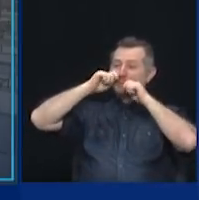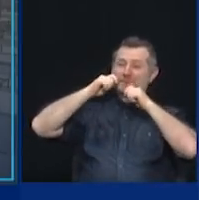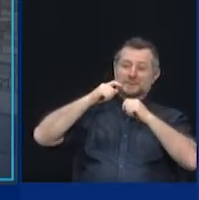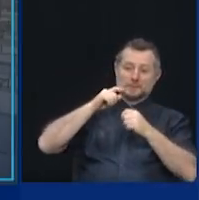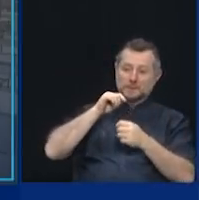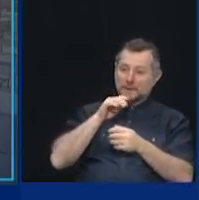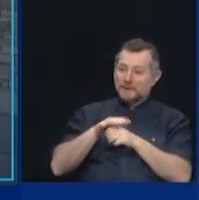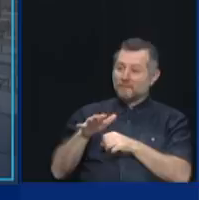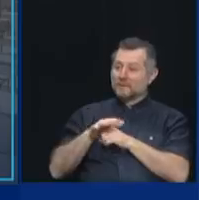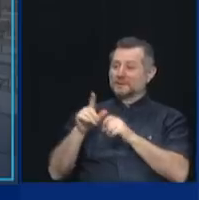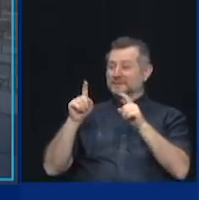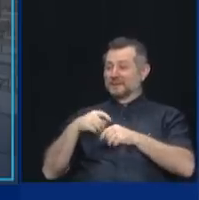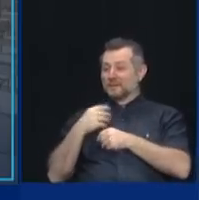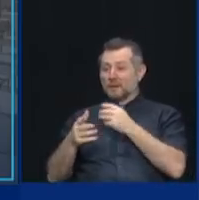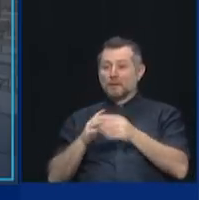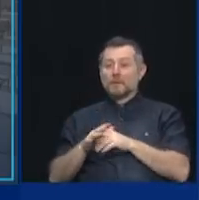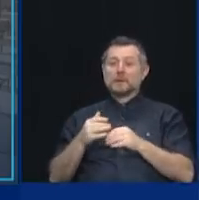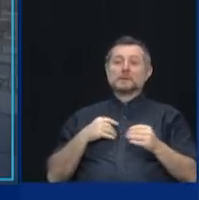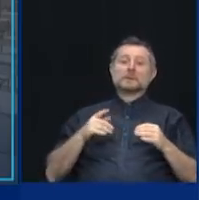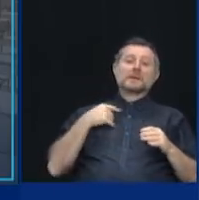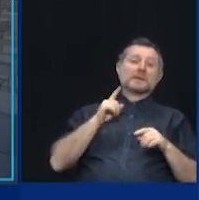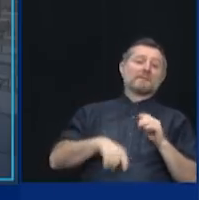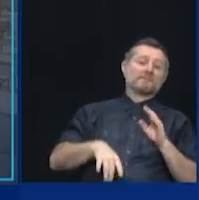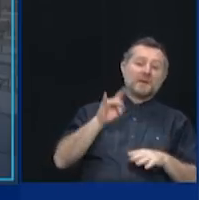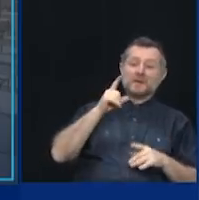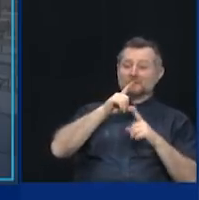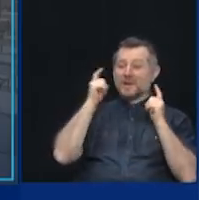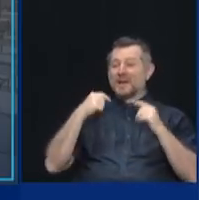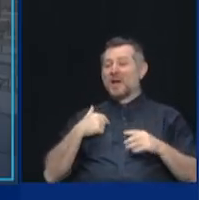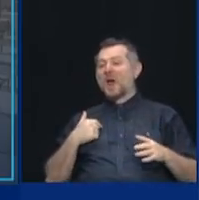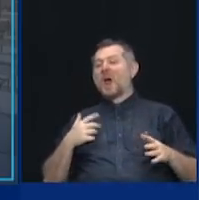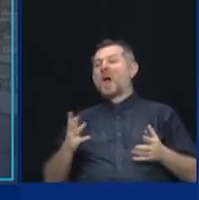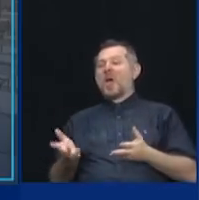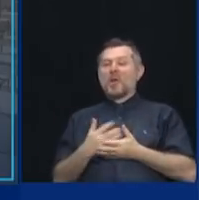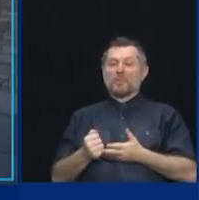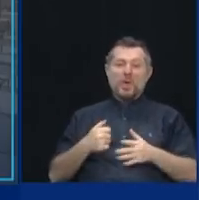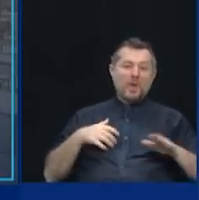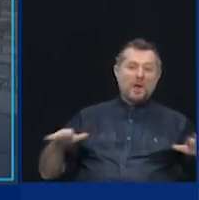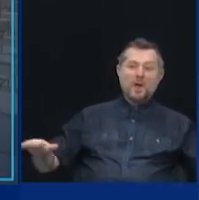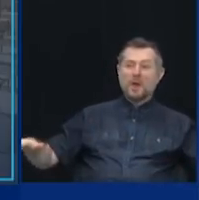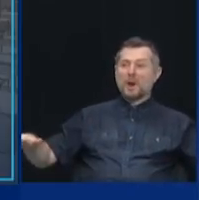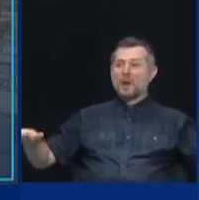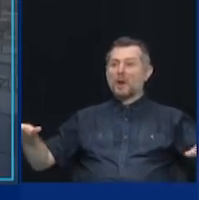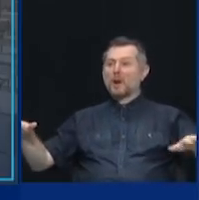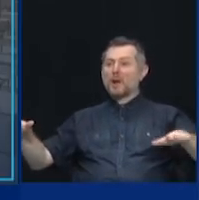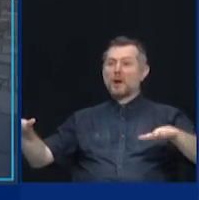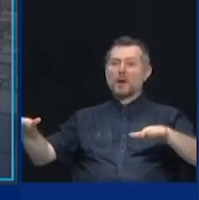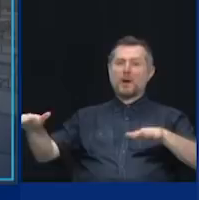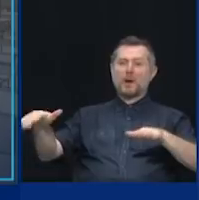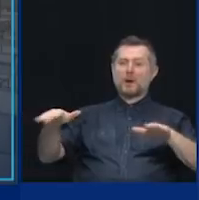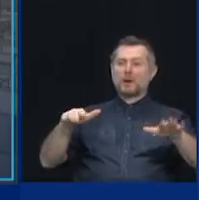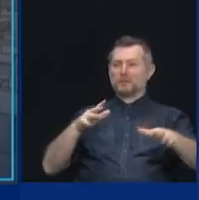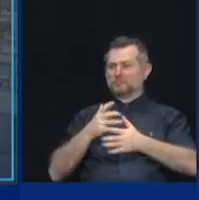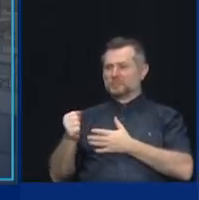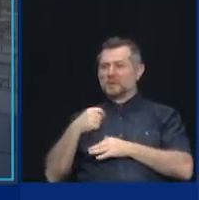masks. We ran out of masks. We had to send private planes